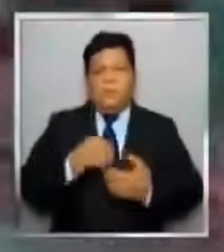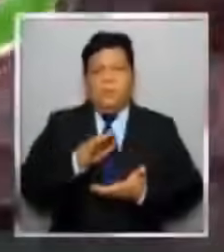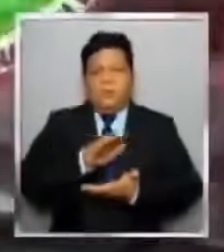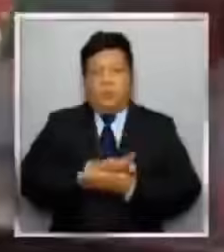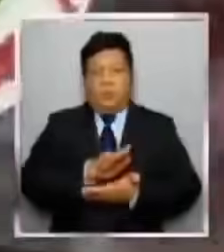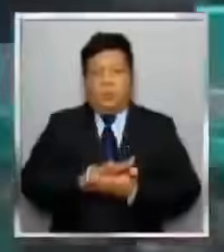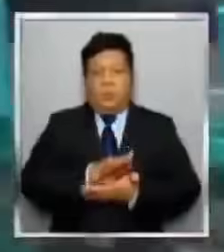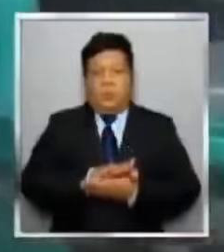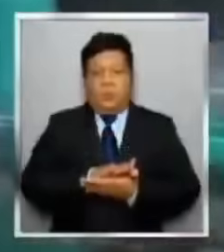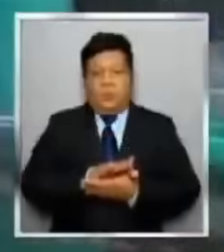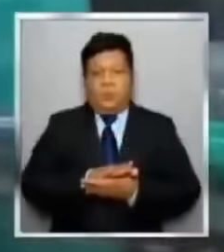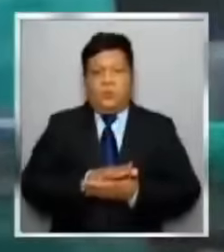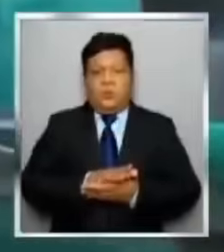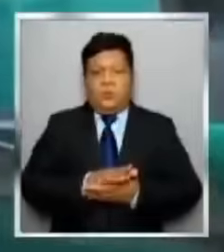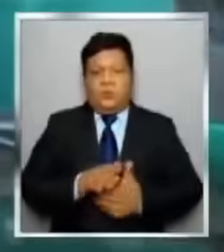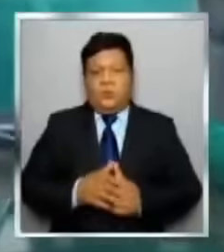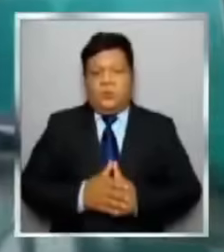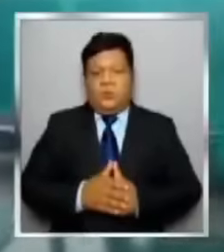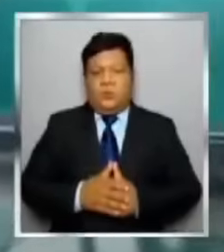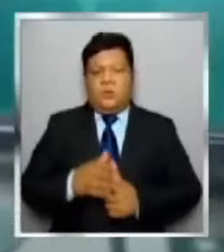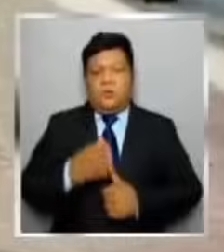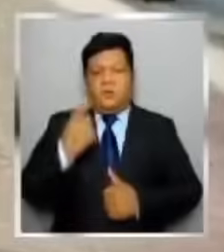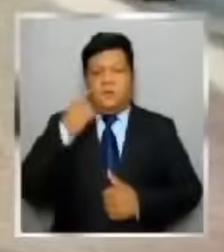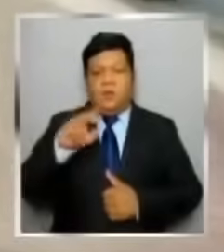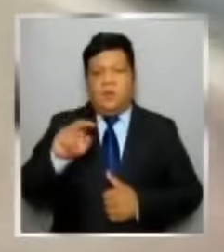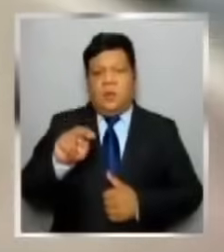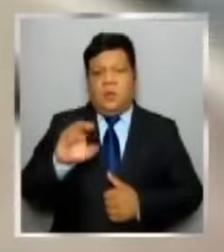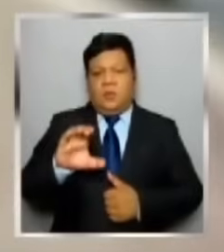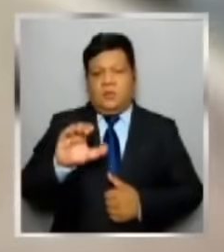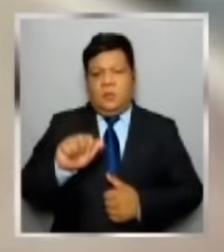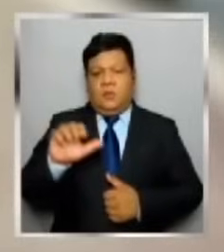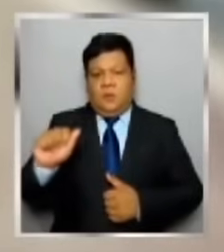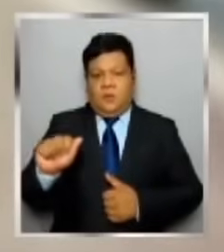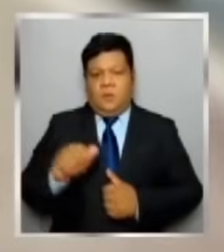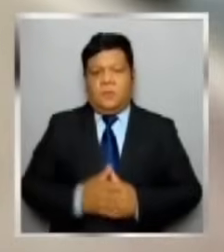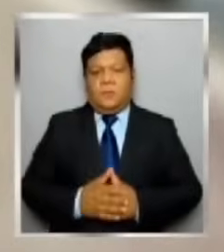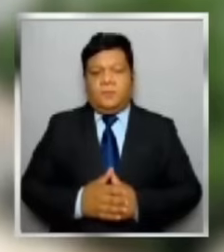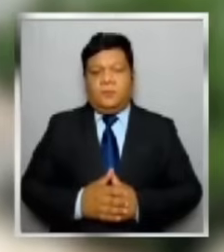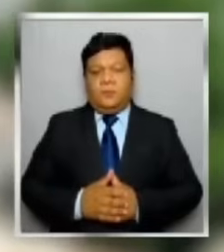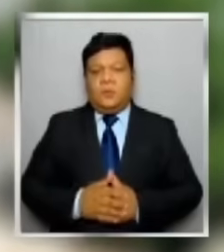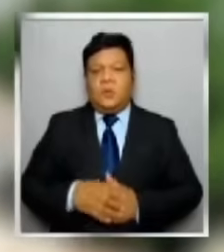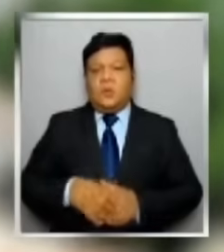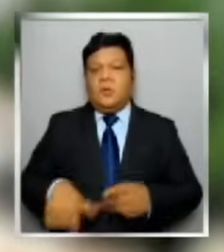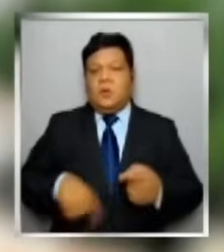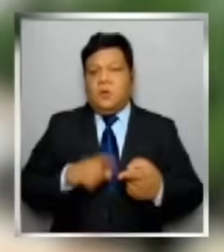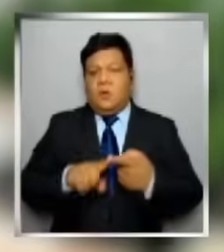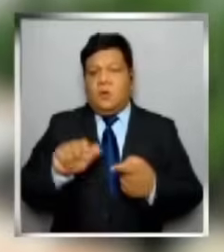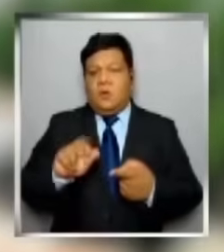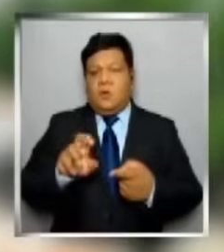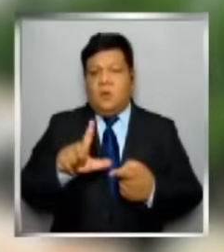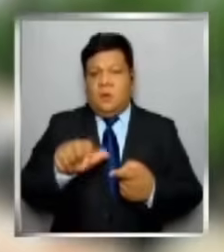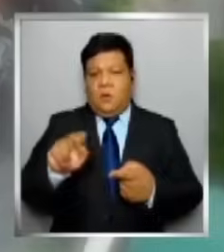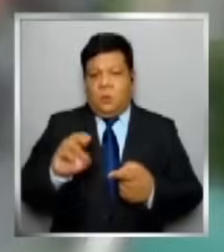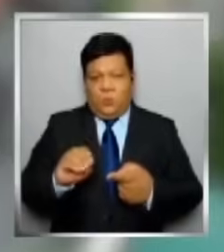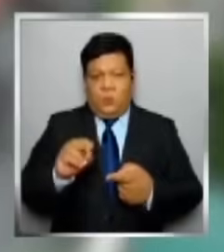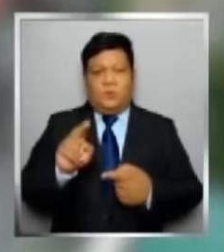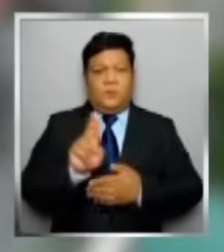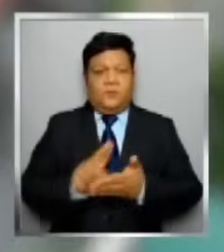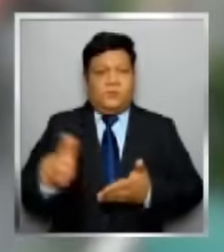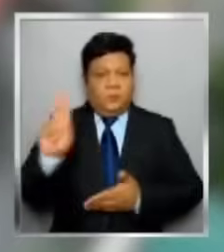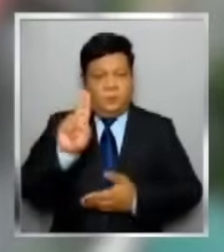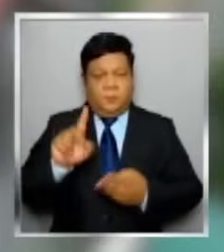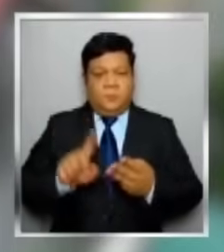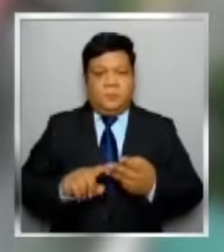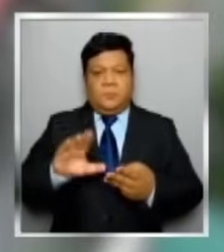of the Philippines o NCAA, ang Arellano University, Colegio de San Juan de Letran, De La